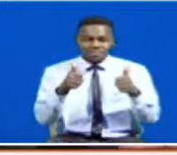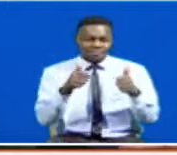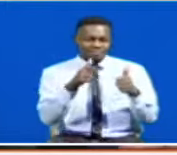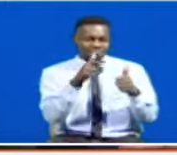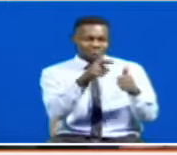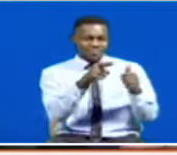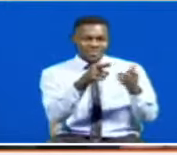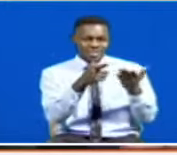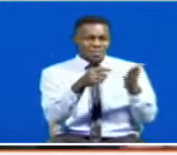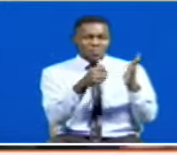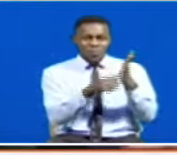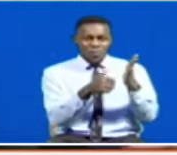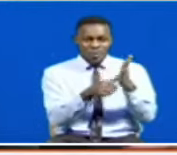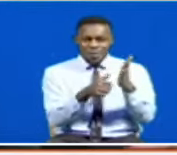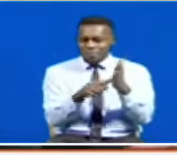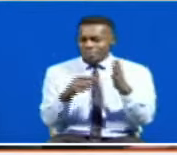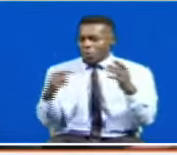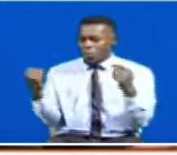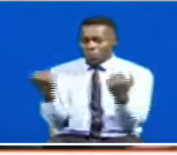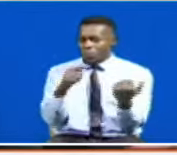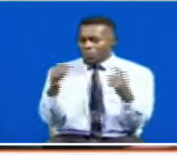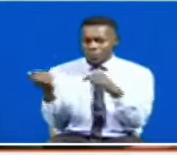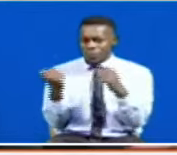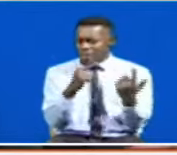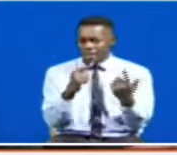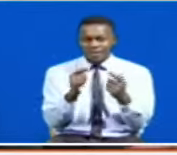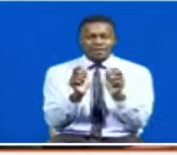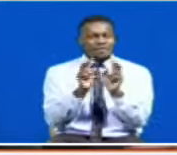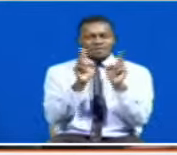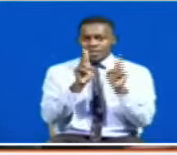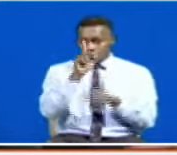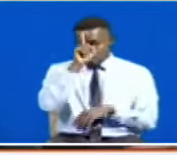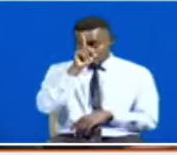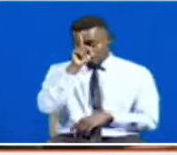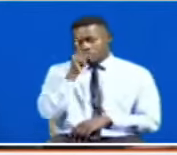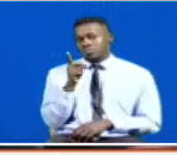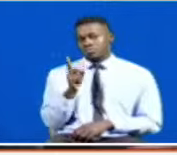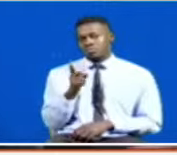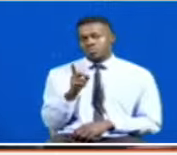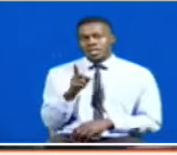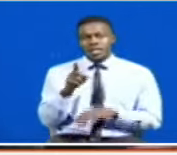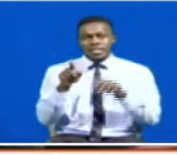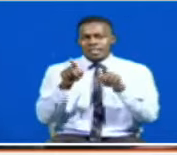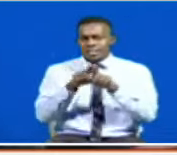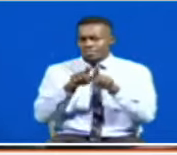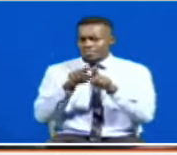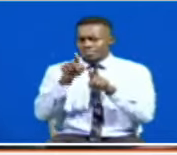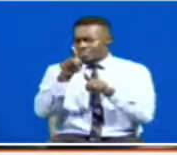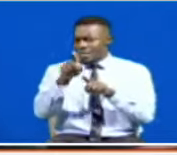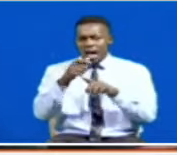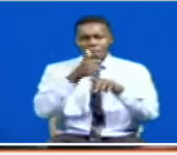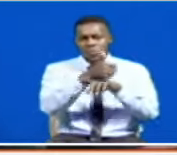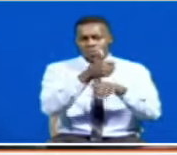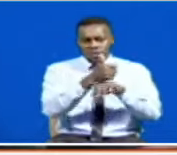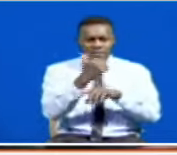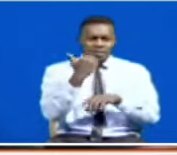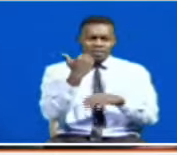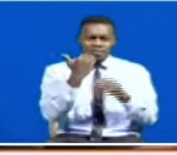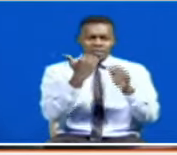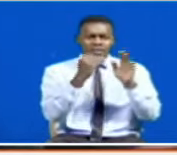declarations are extremely serious and a monumental assault to the